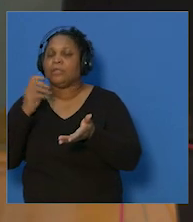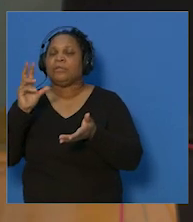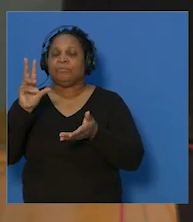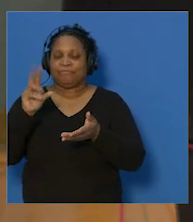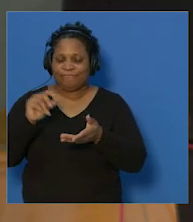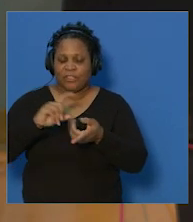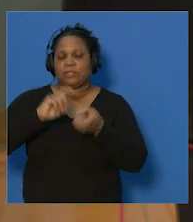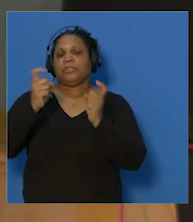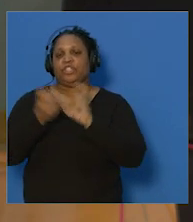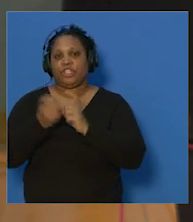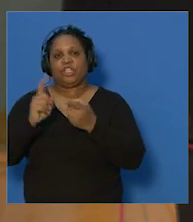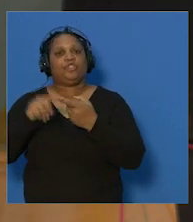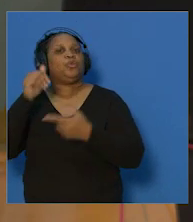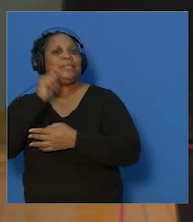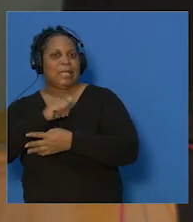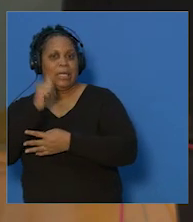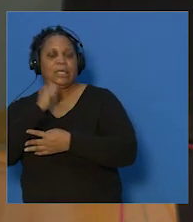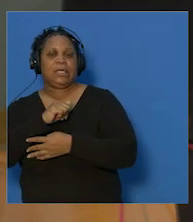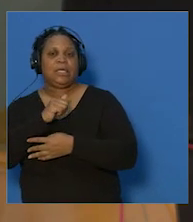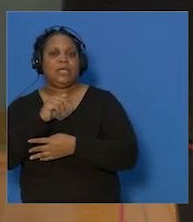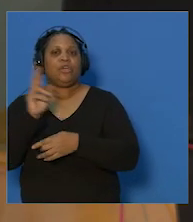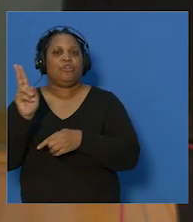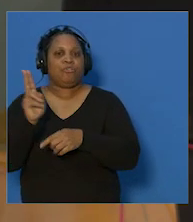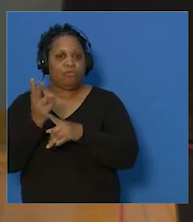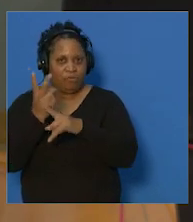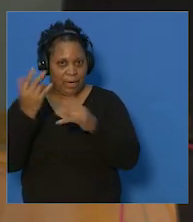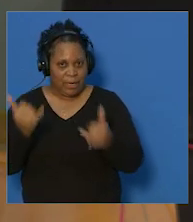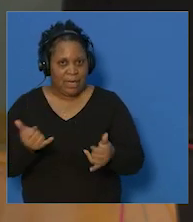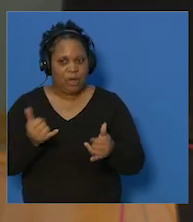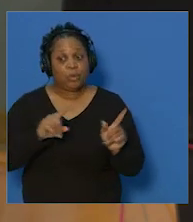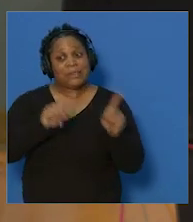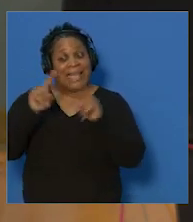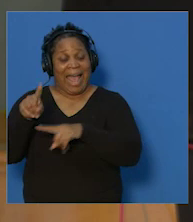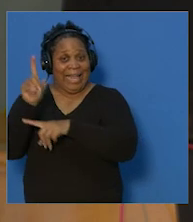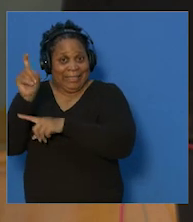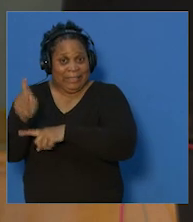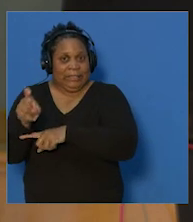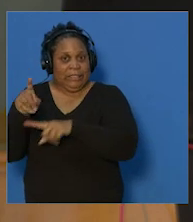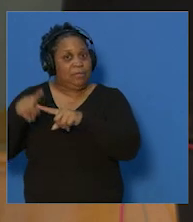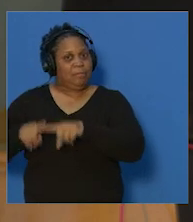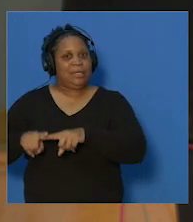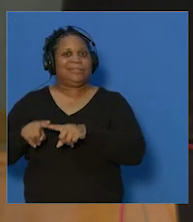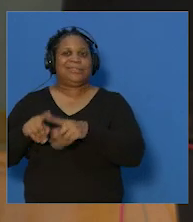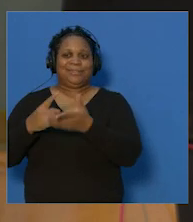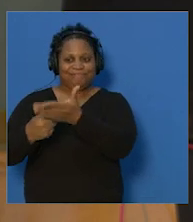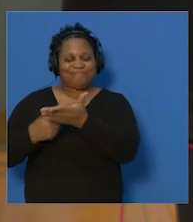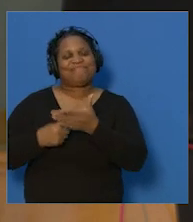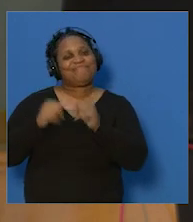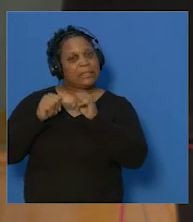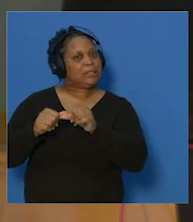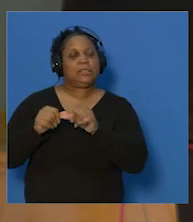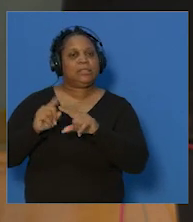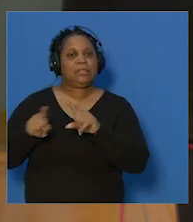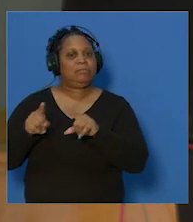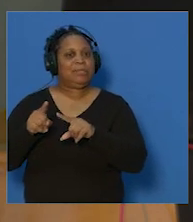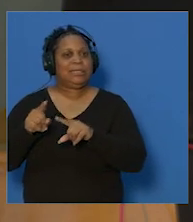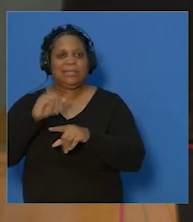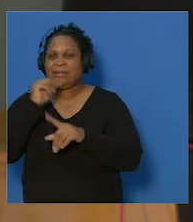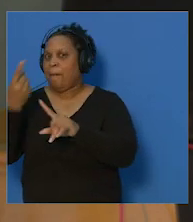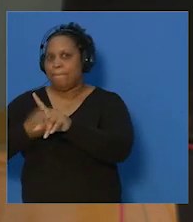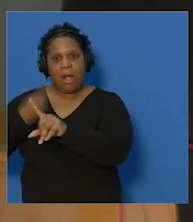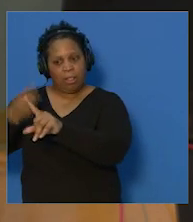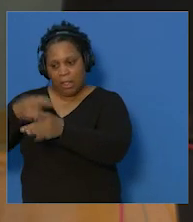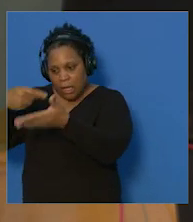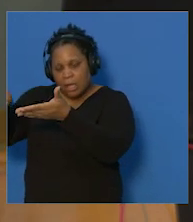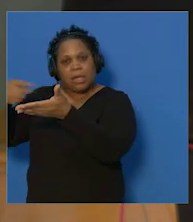rate. Grateful. It'll be because we will utilize it as on an as-needed basis. Those part of the discussions are continuing, but it's not. It will certainly not be on a monthly